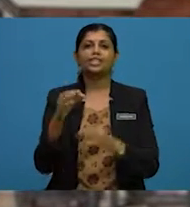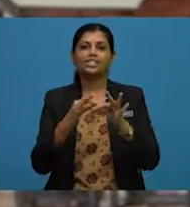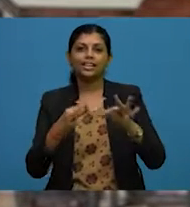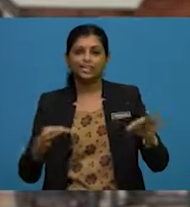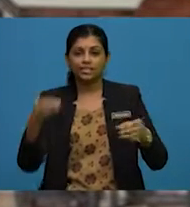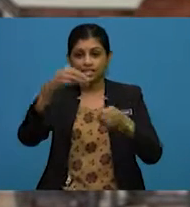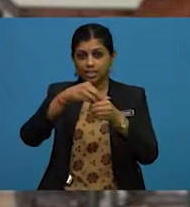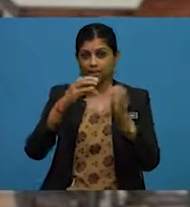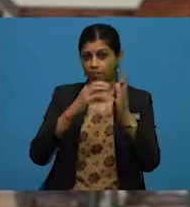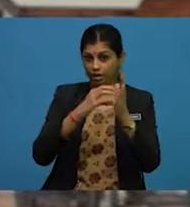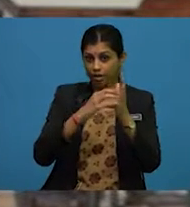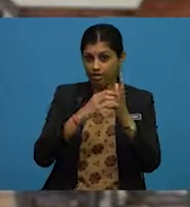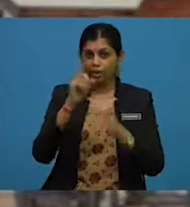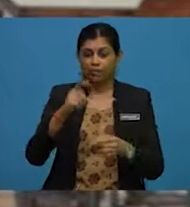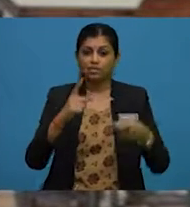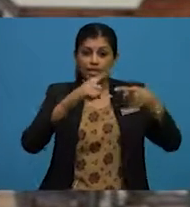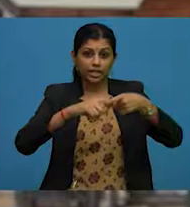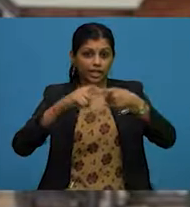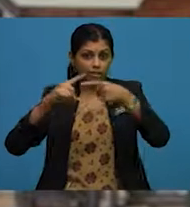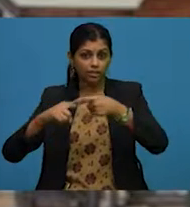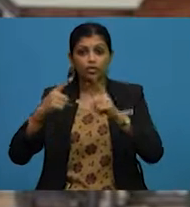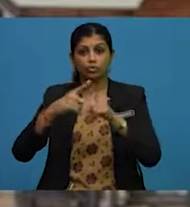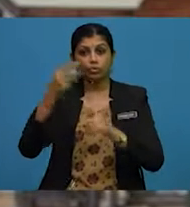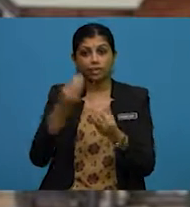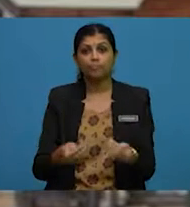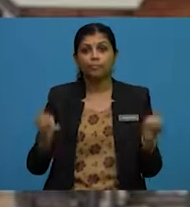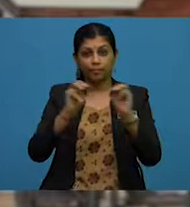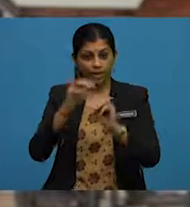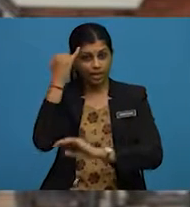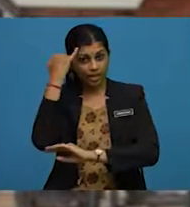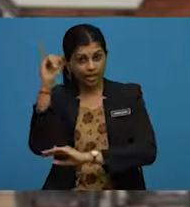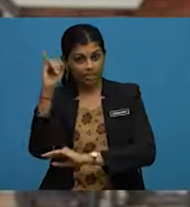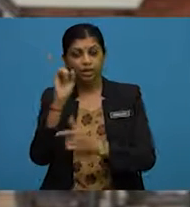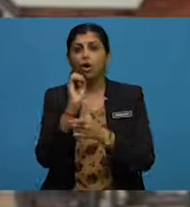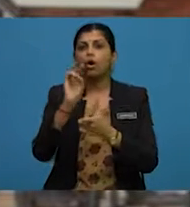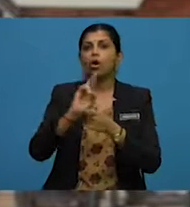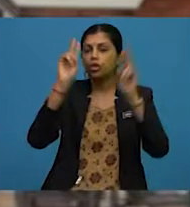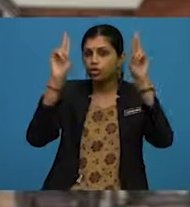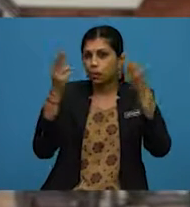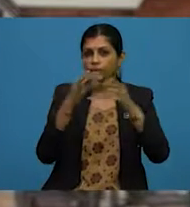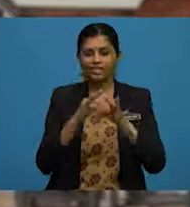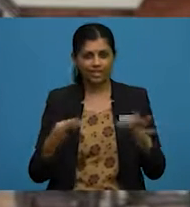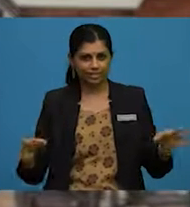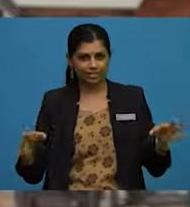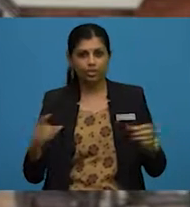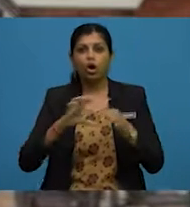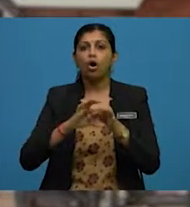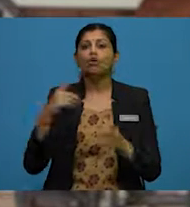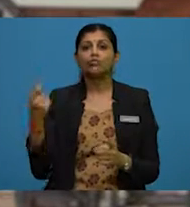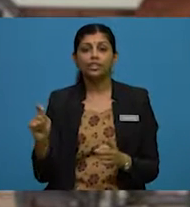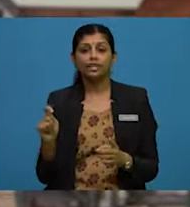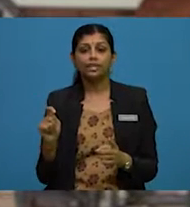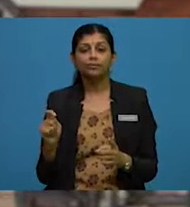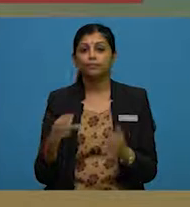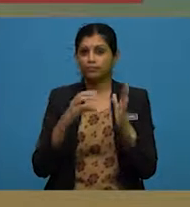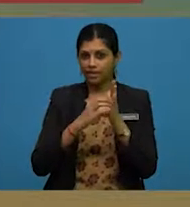paragraph must be connected to the main idea or topic sentence of the paragraph.